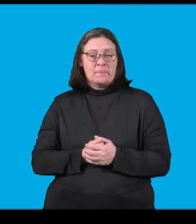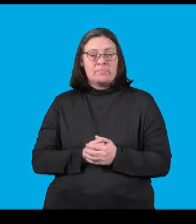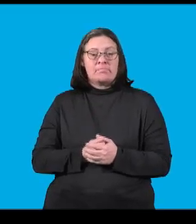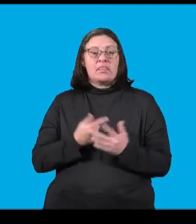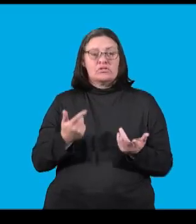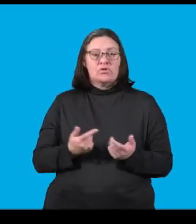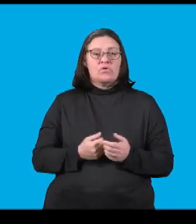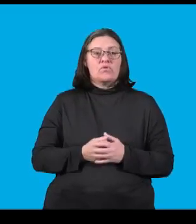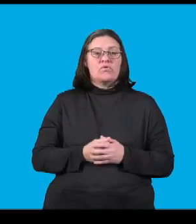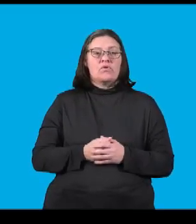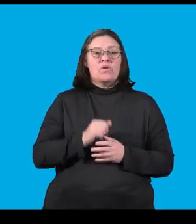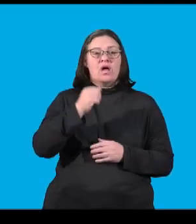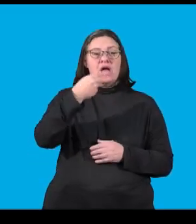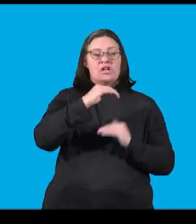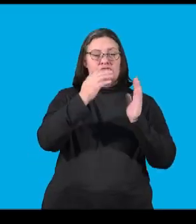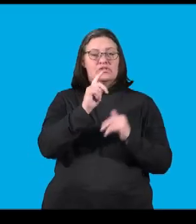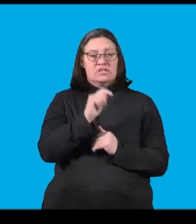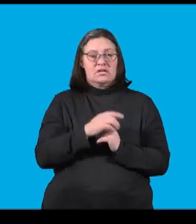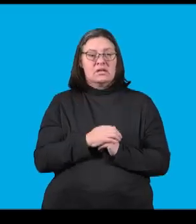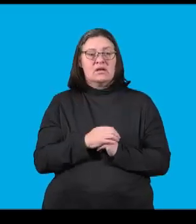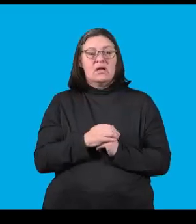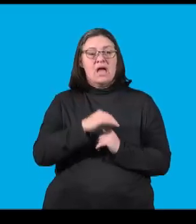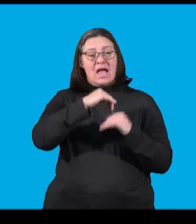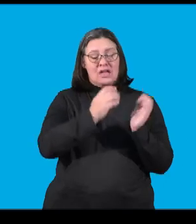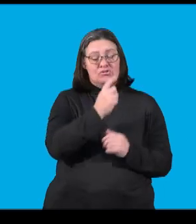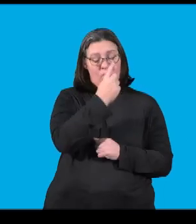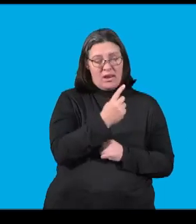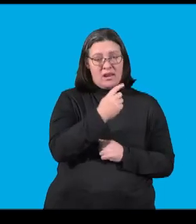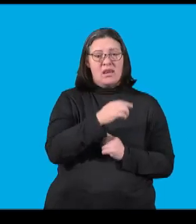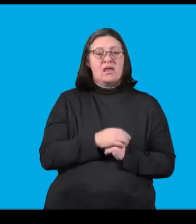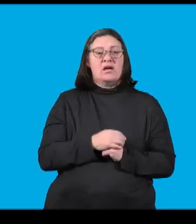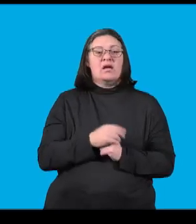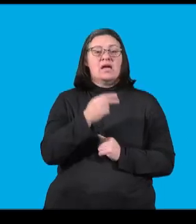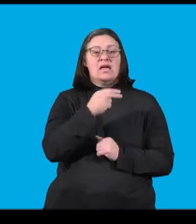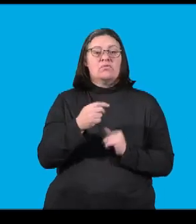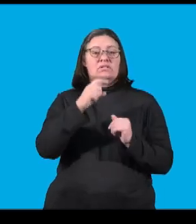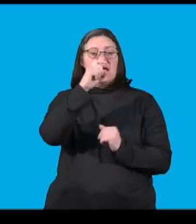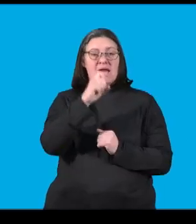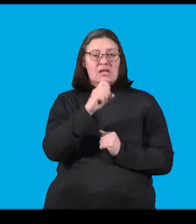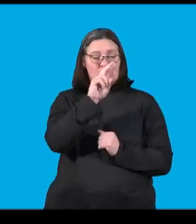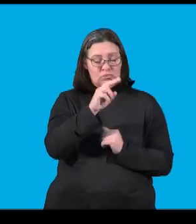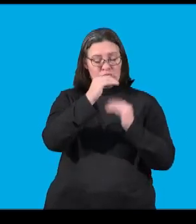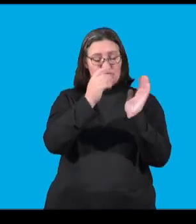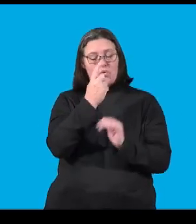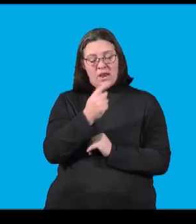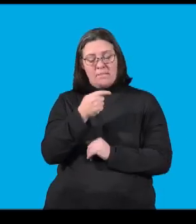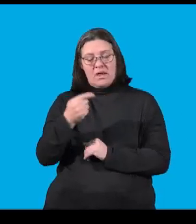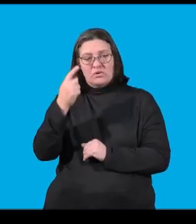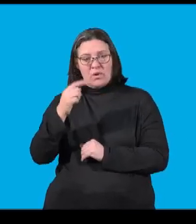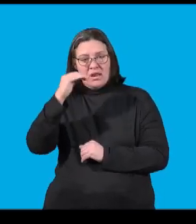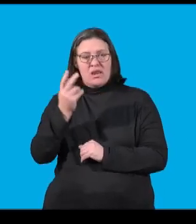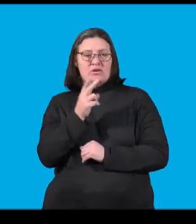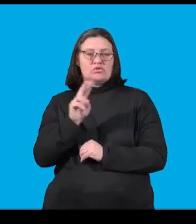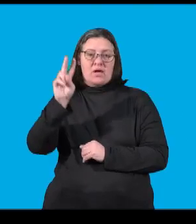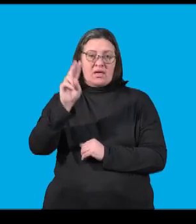for the function. So h of 1 is going to be equal to 2 times 1 minus